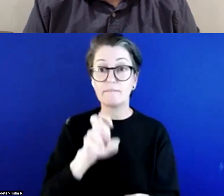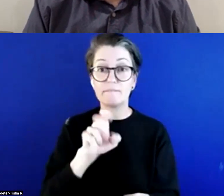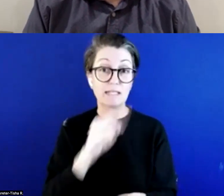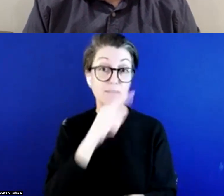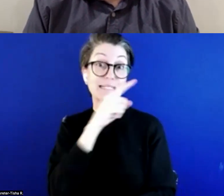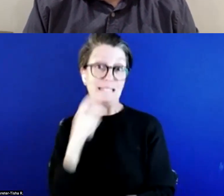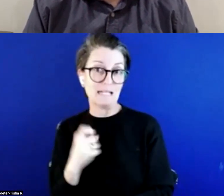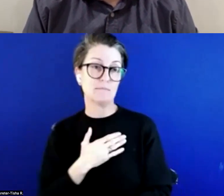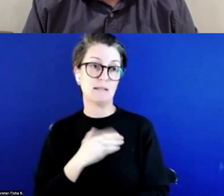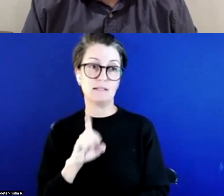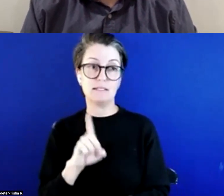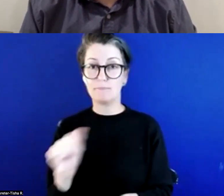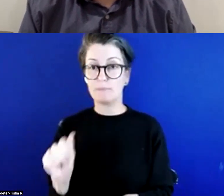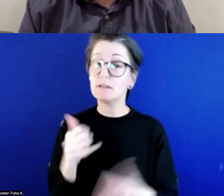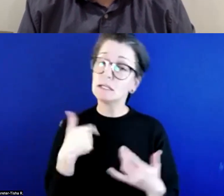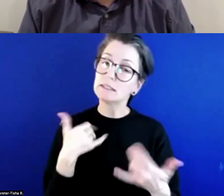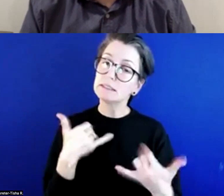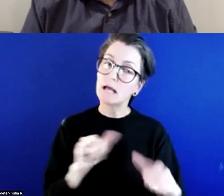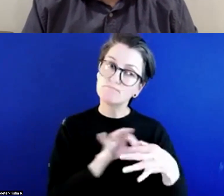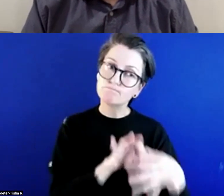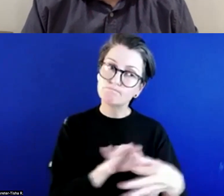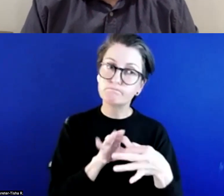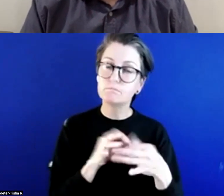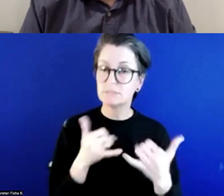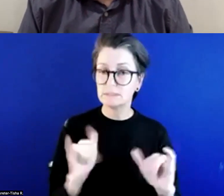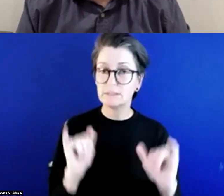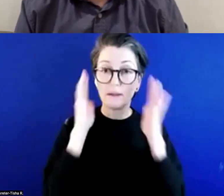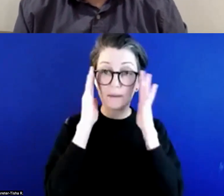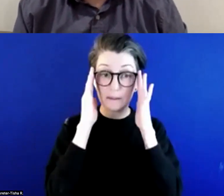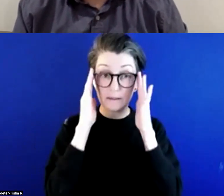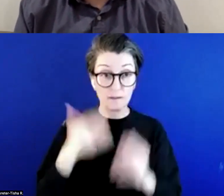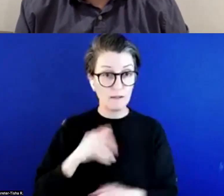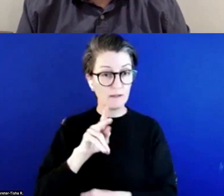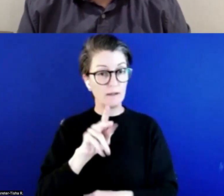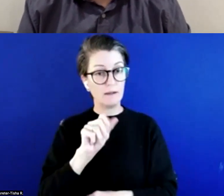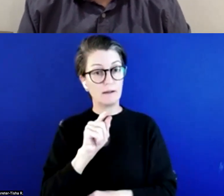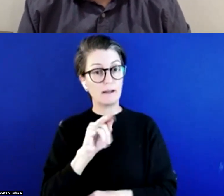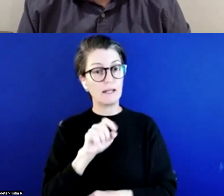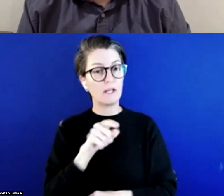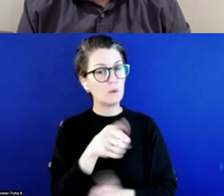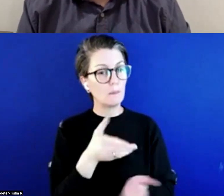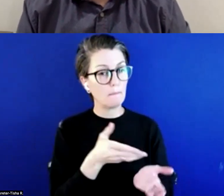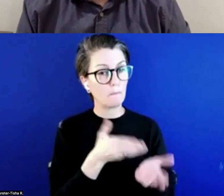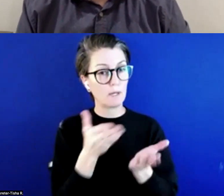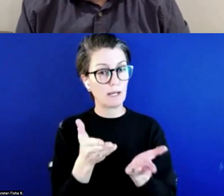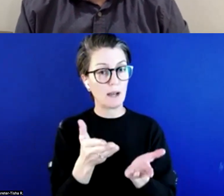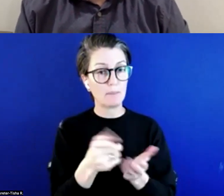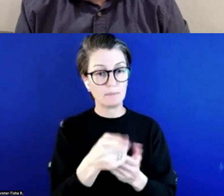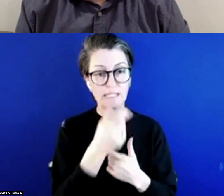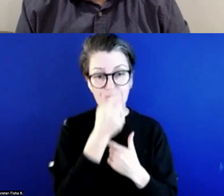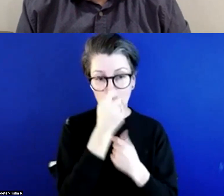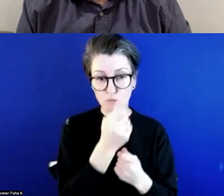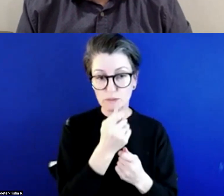I, still keeps me in touch more. This is Katie. You bring up a really interesting part of that kind